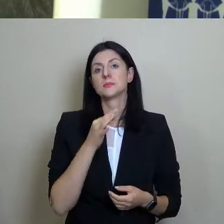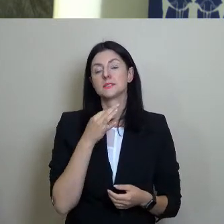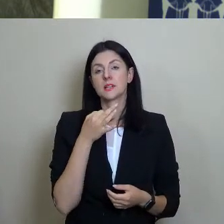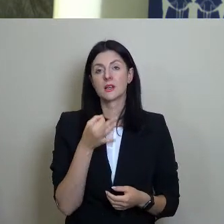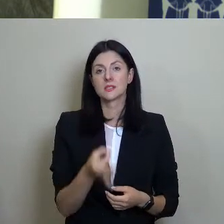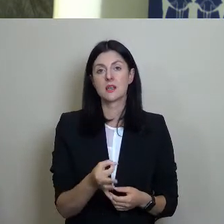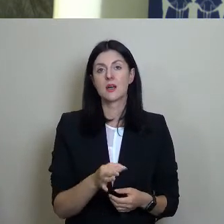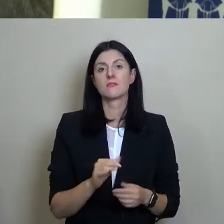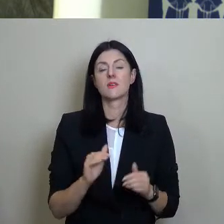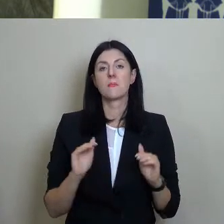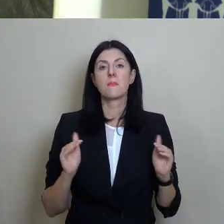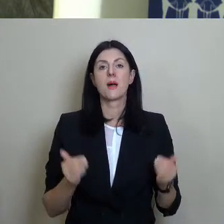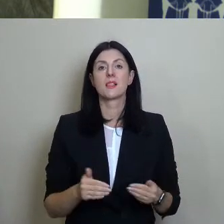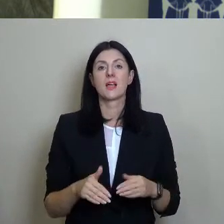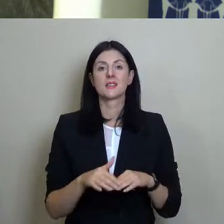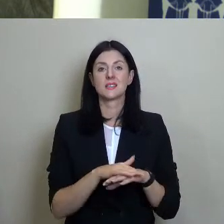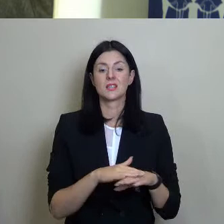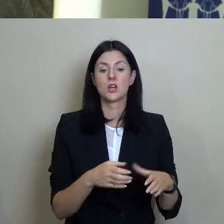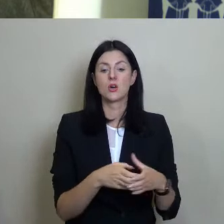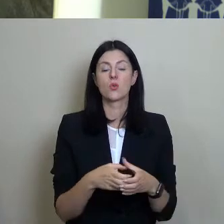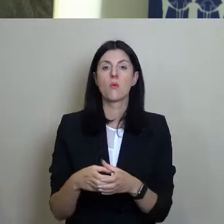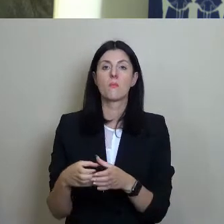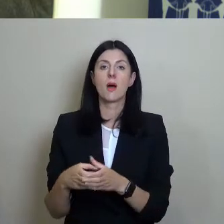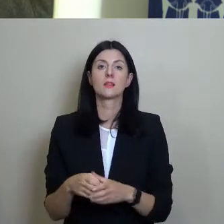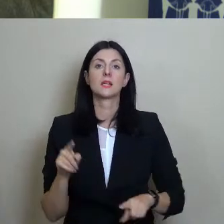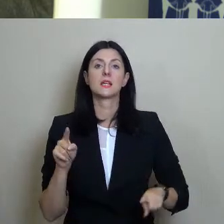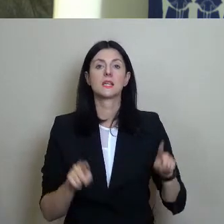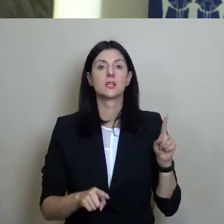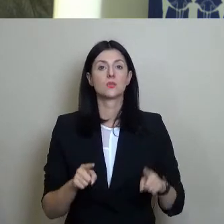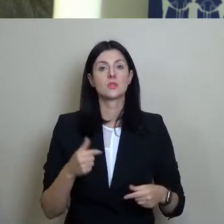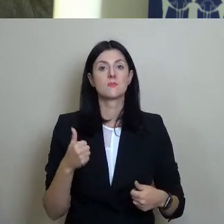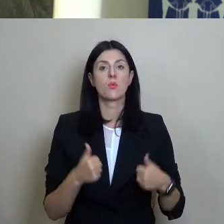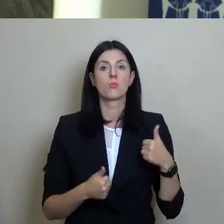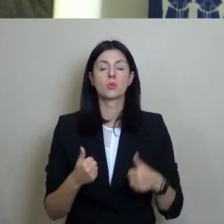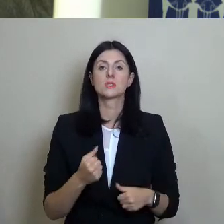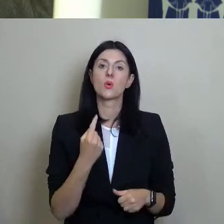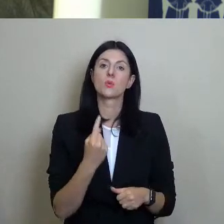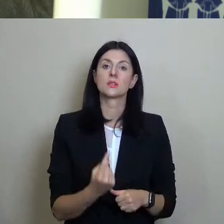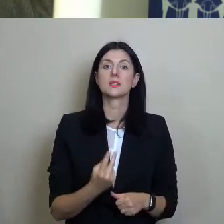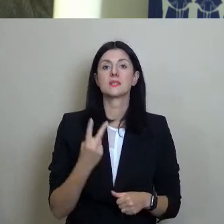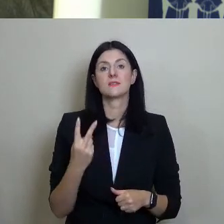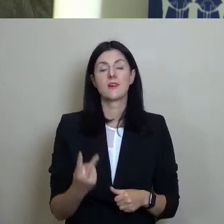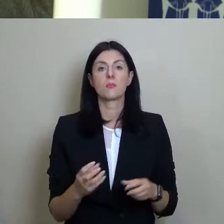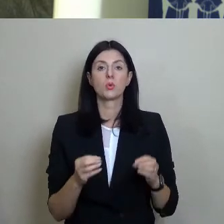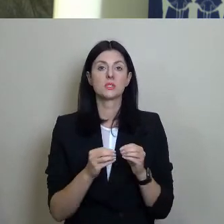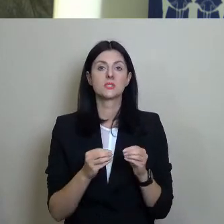in a way, yes, but small communities sometimes